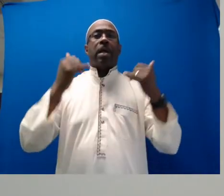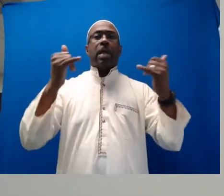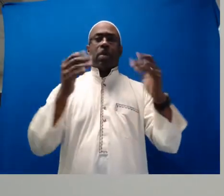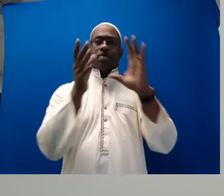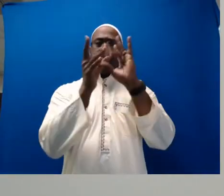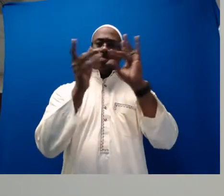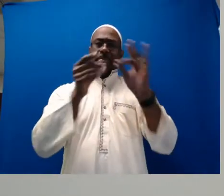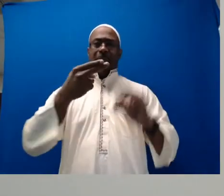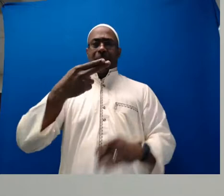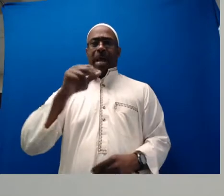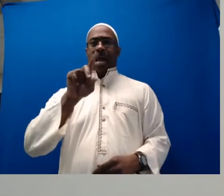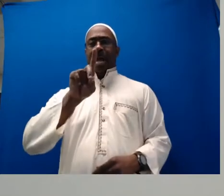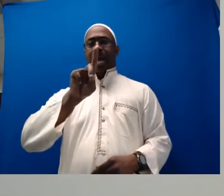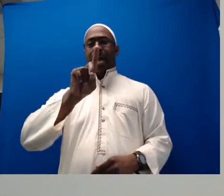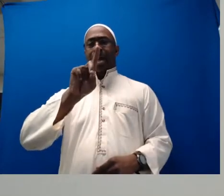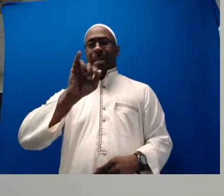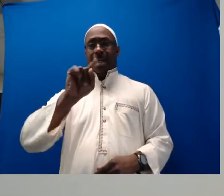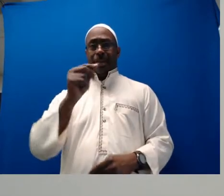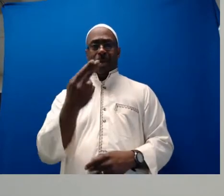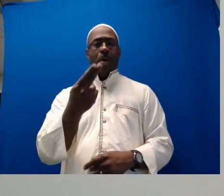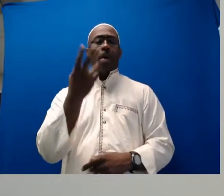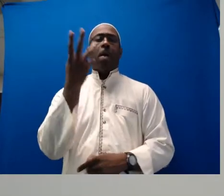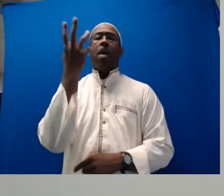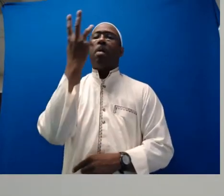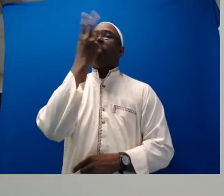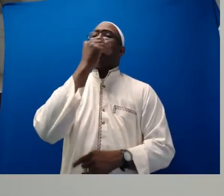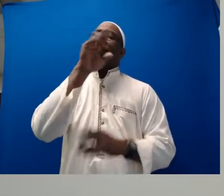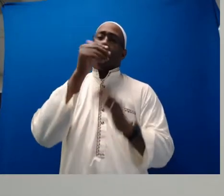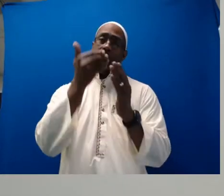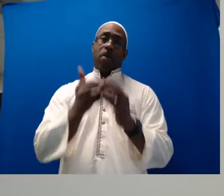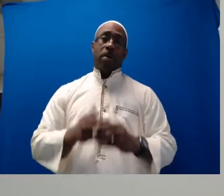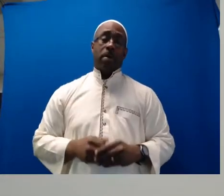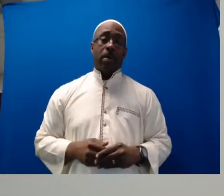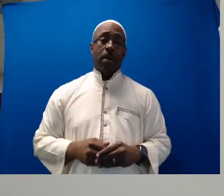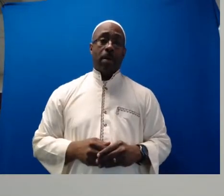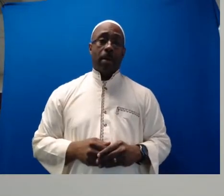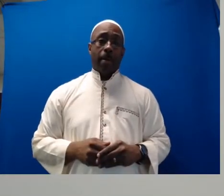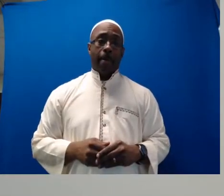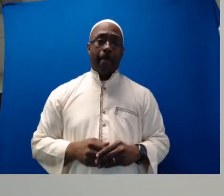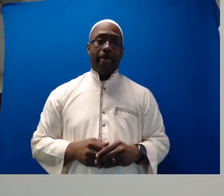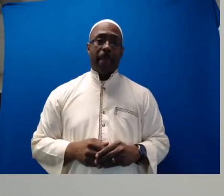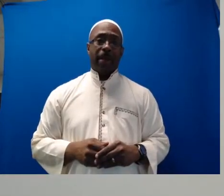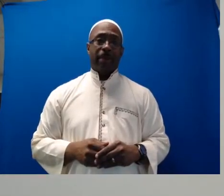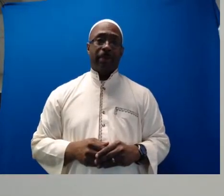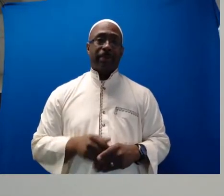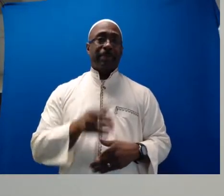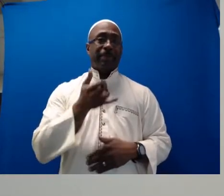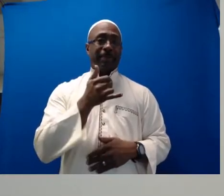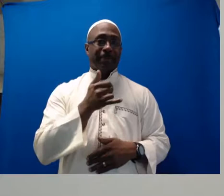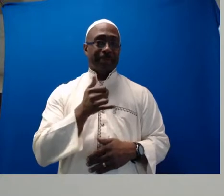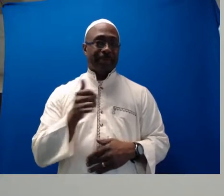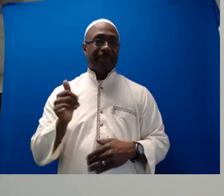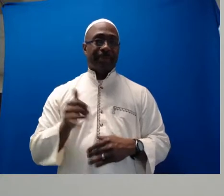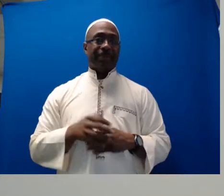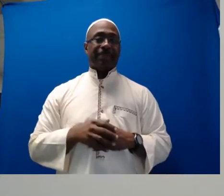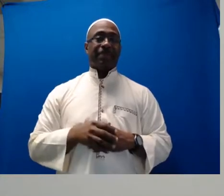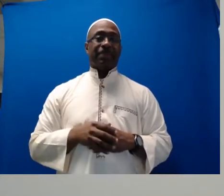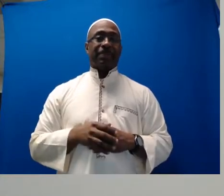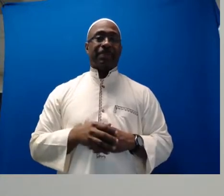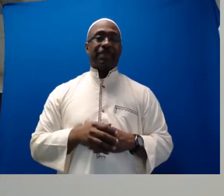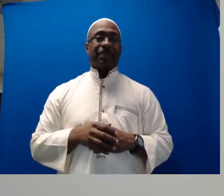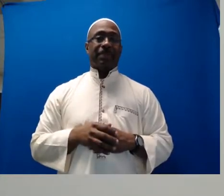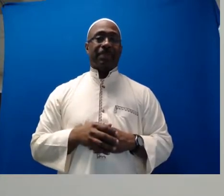these ahadith are so beautiful. An Abi Hurairah radiyallahu anhu qala